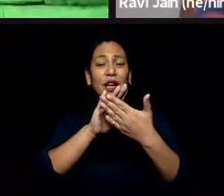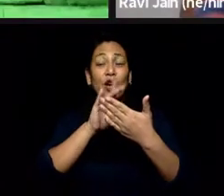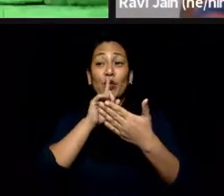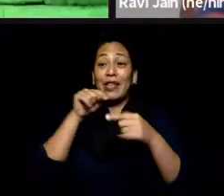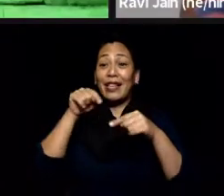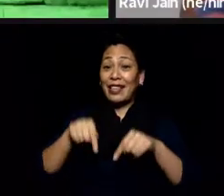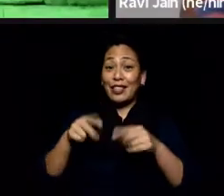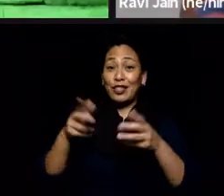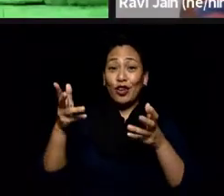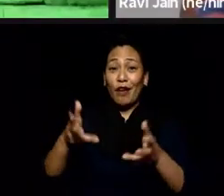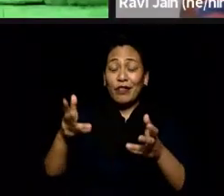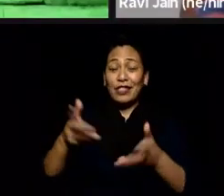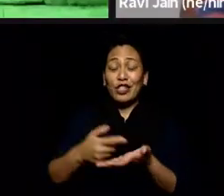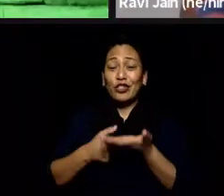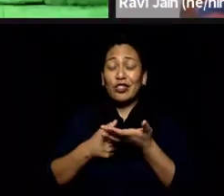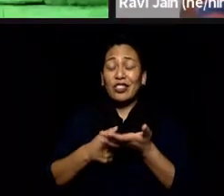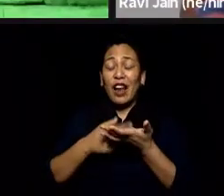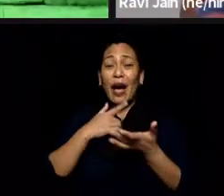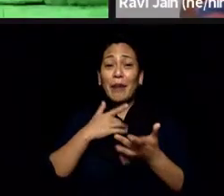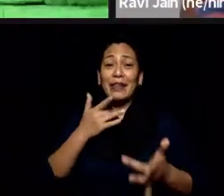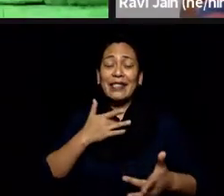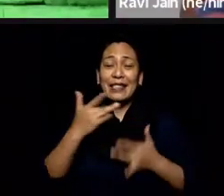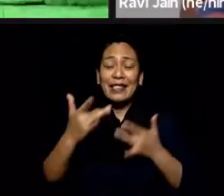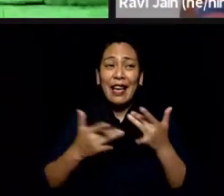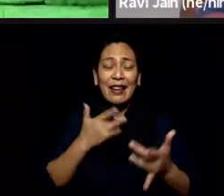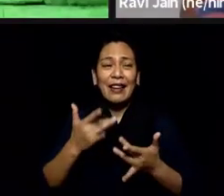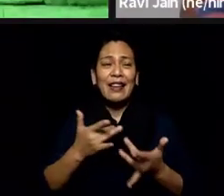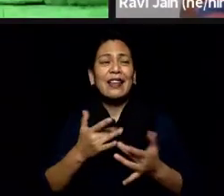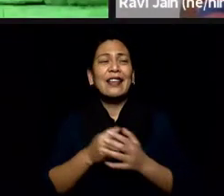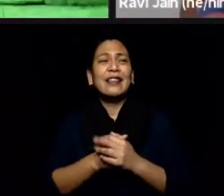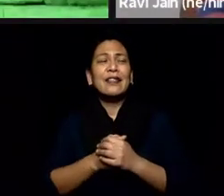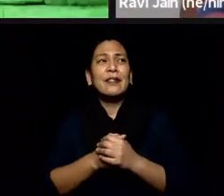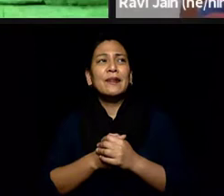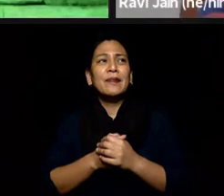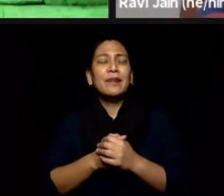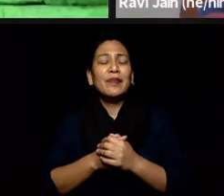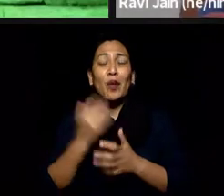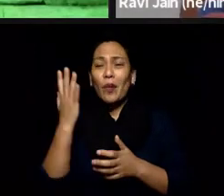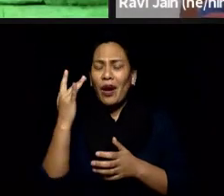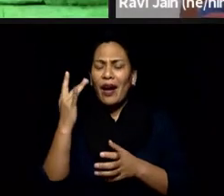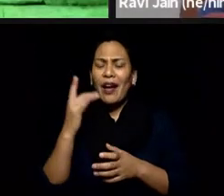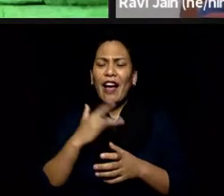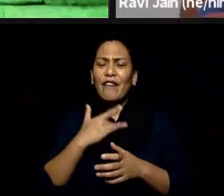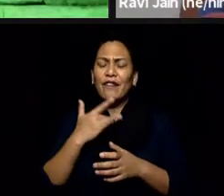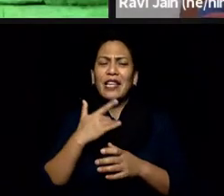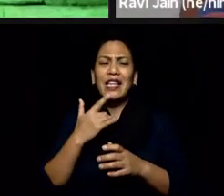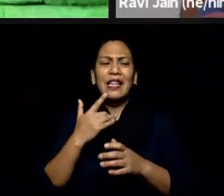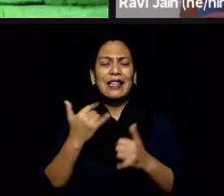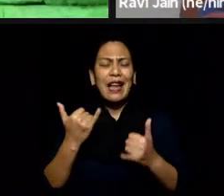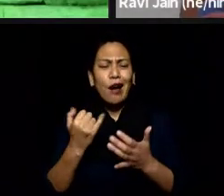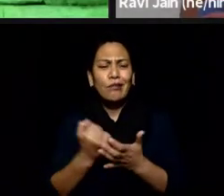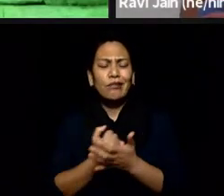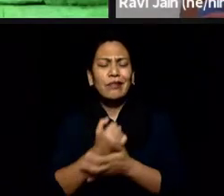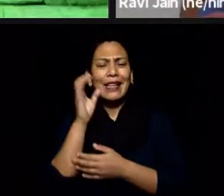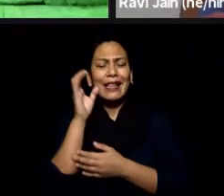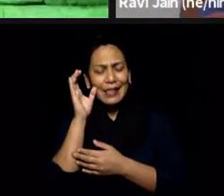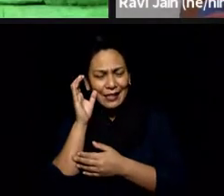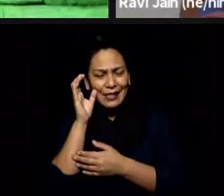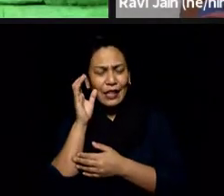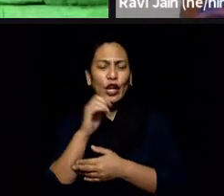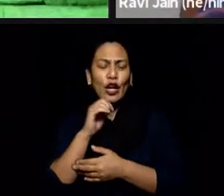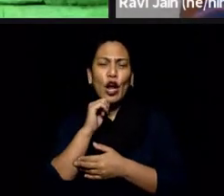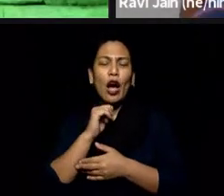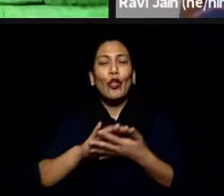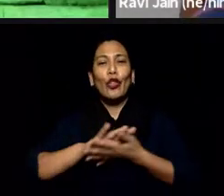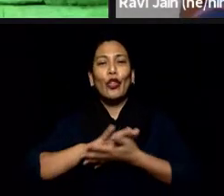excited for this conversation because it will just allow a moment of listening and real listening, not this